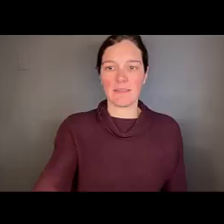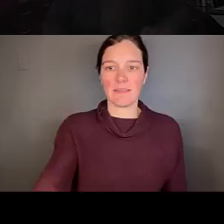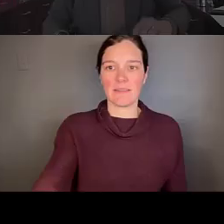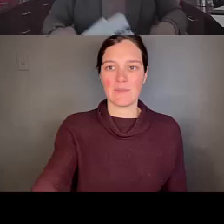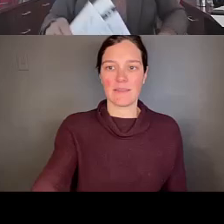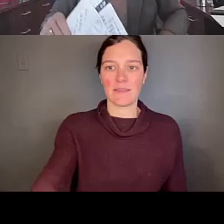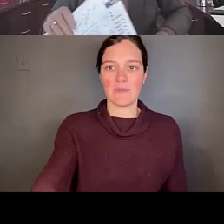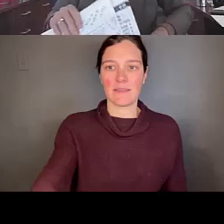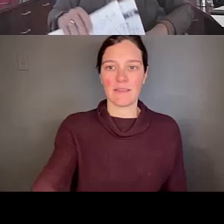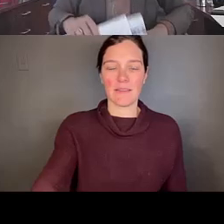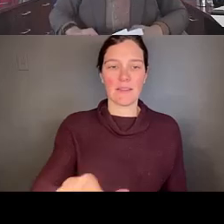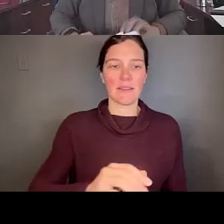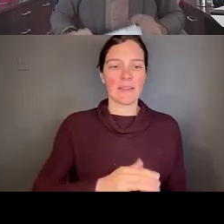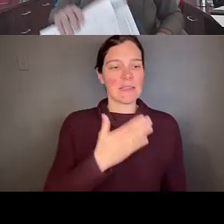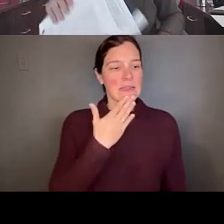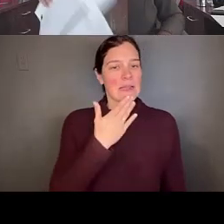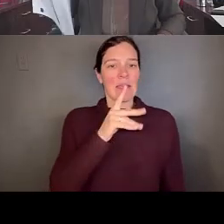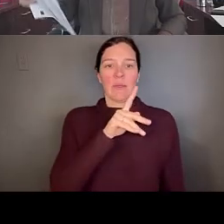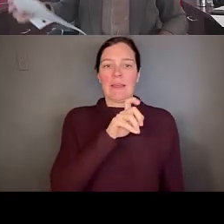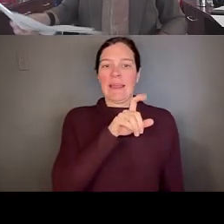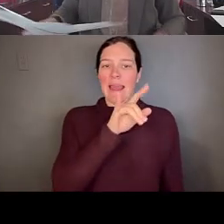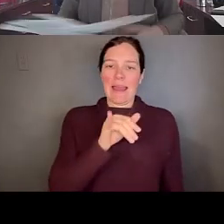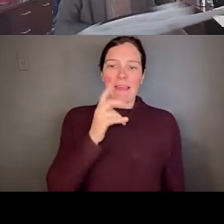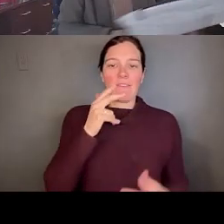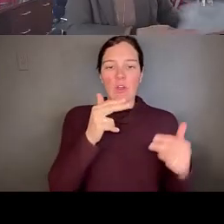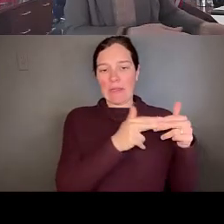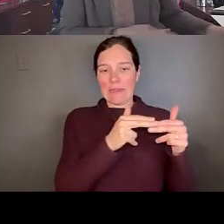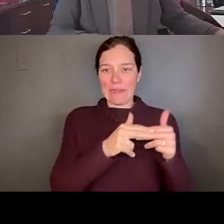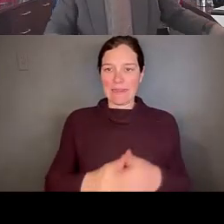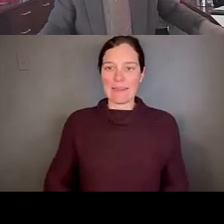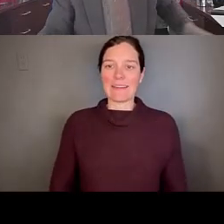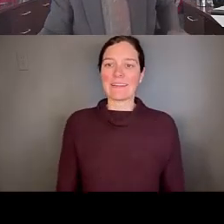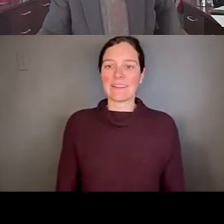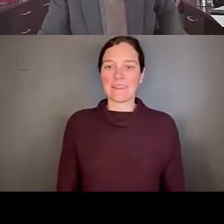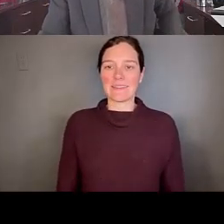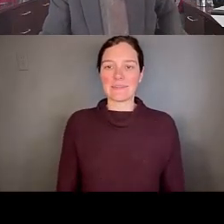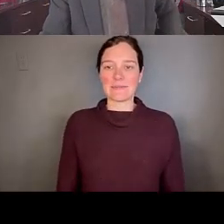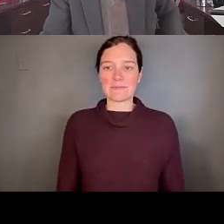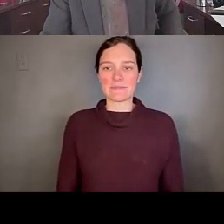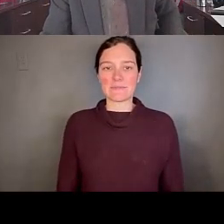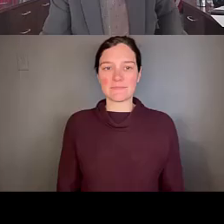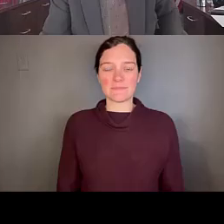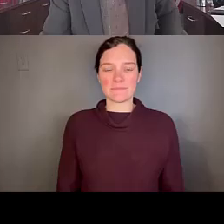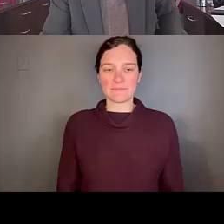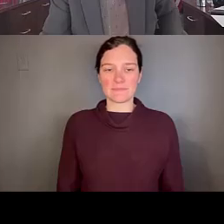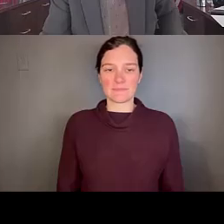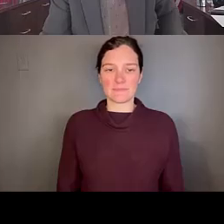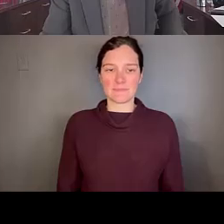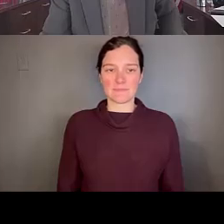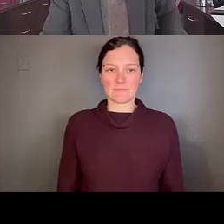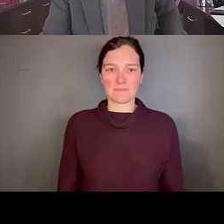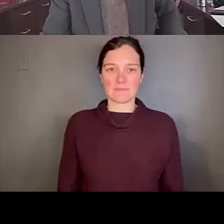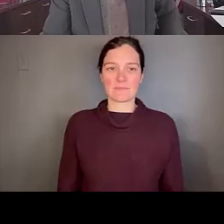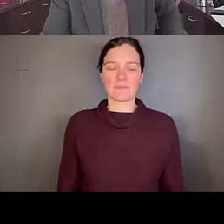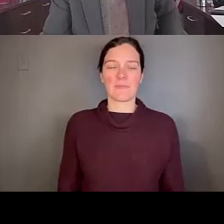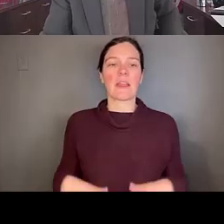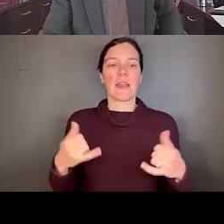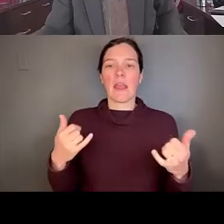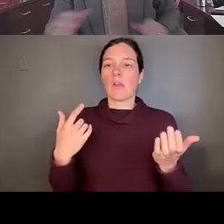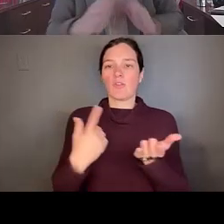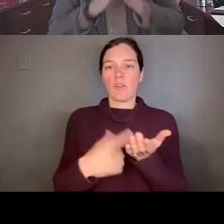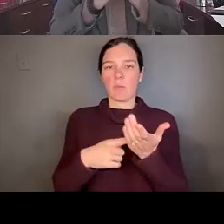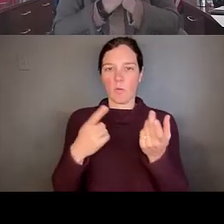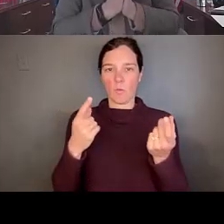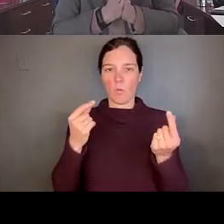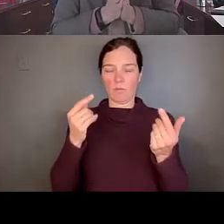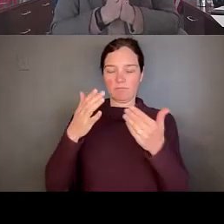And thank you for that. All right. So we're going to start talking about what is the landscape to come. So